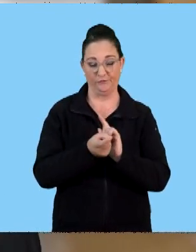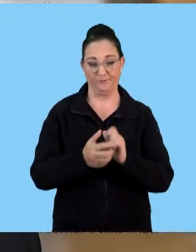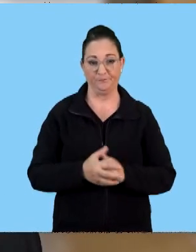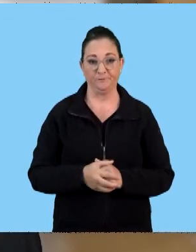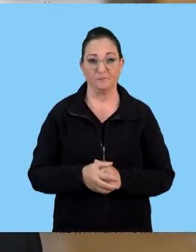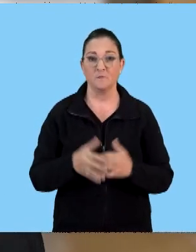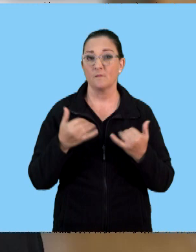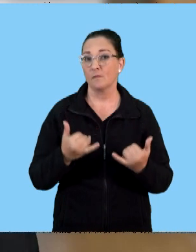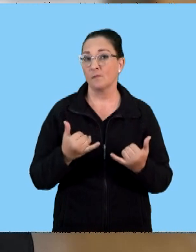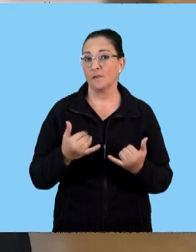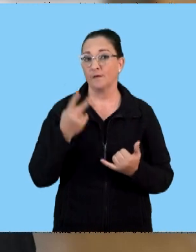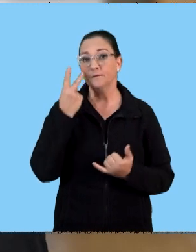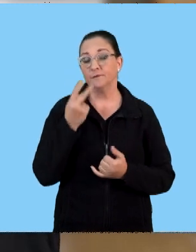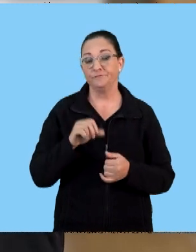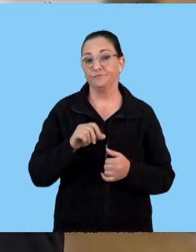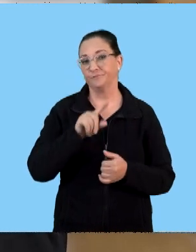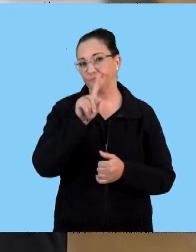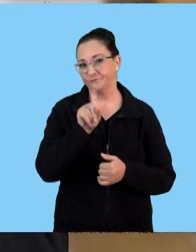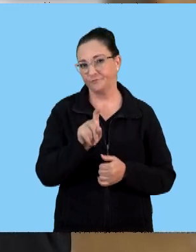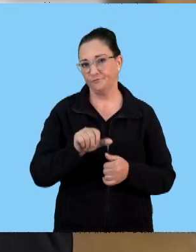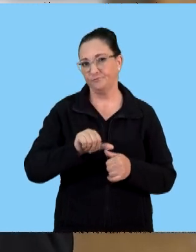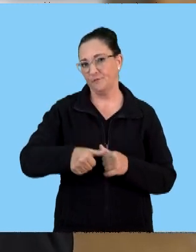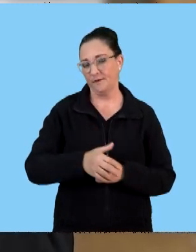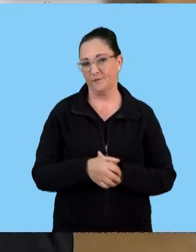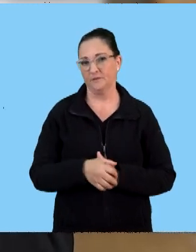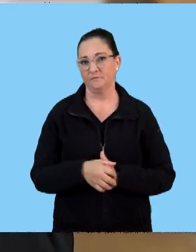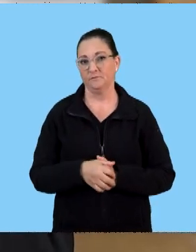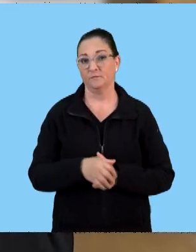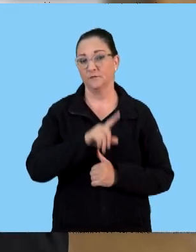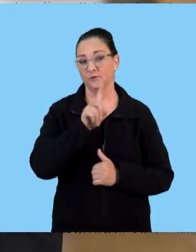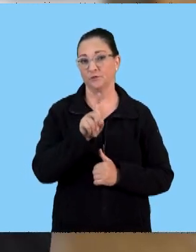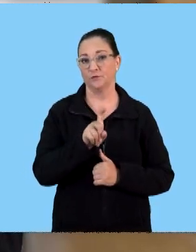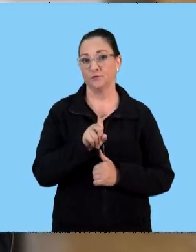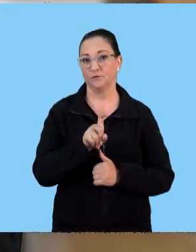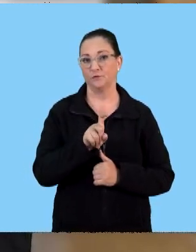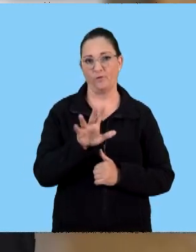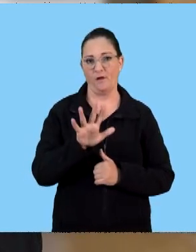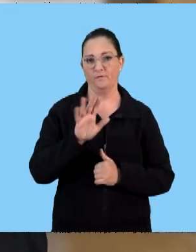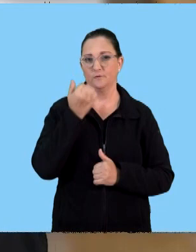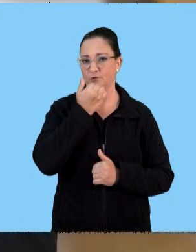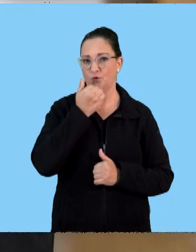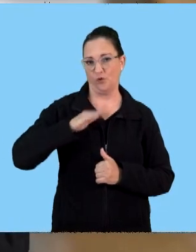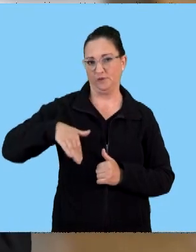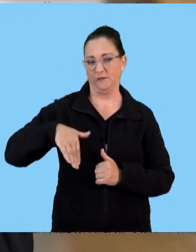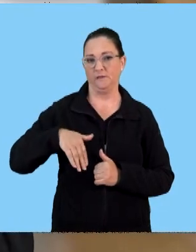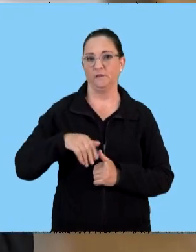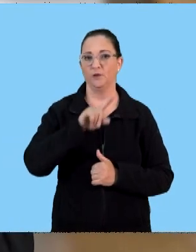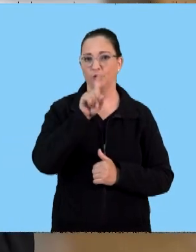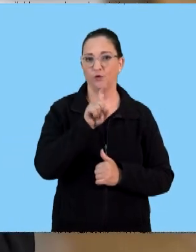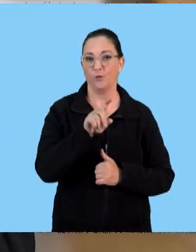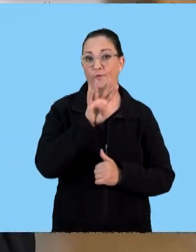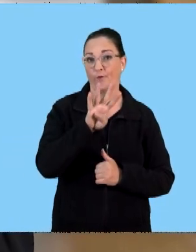guys? All right. Let us now look at our next question. So question number 5. No, not yet. There's another question